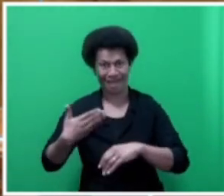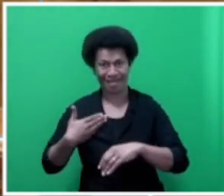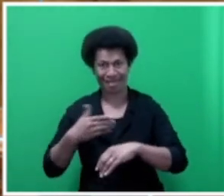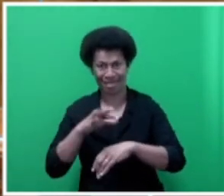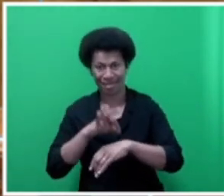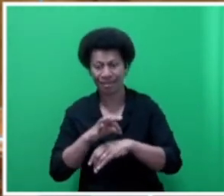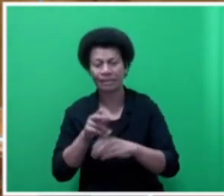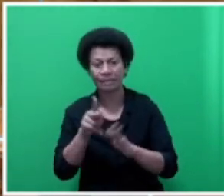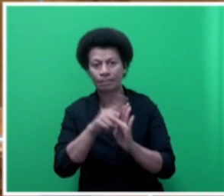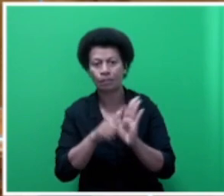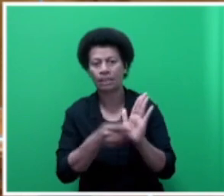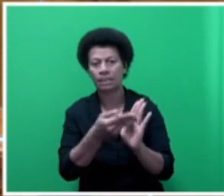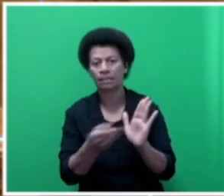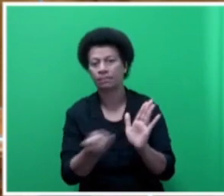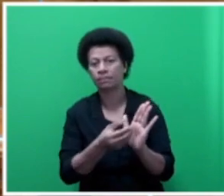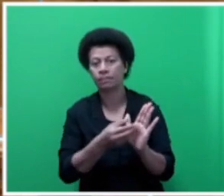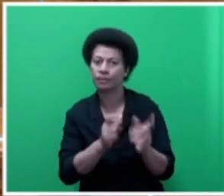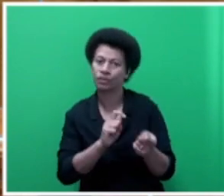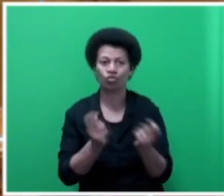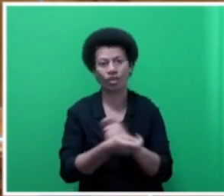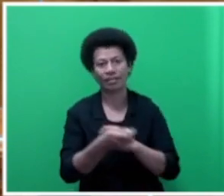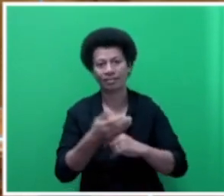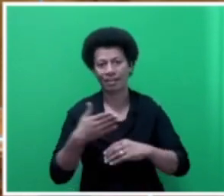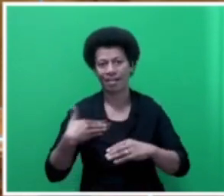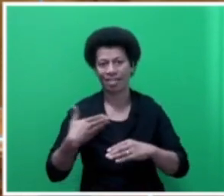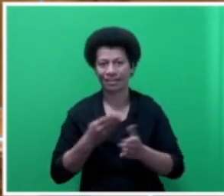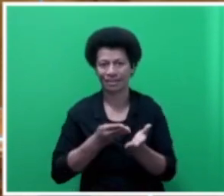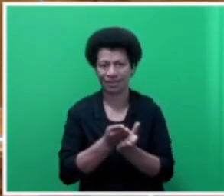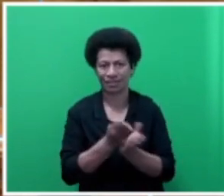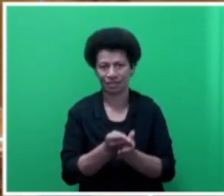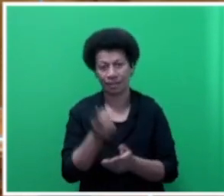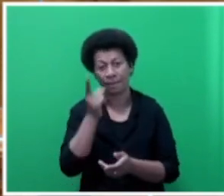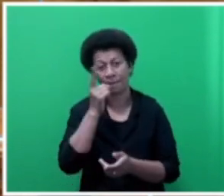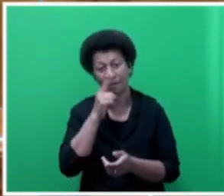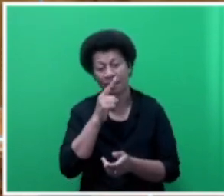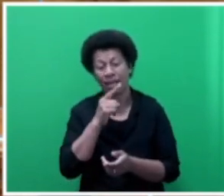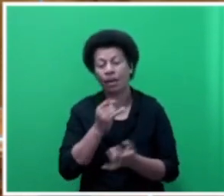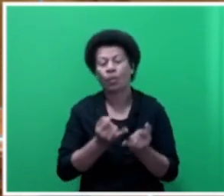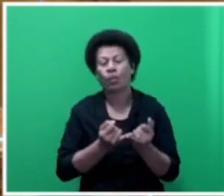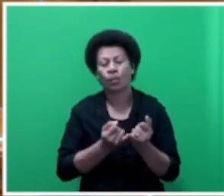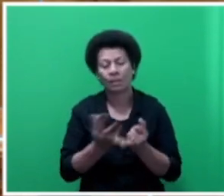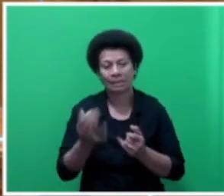a few policies. The people have suffered terrible health,